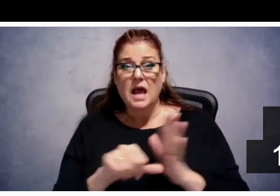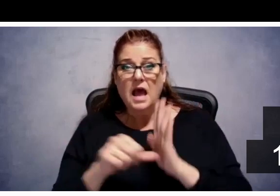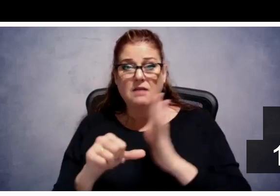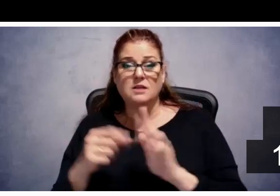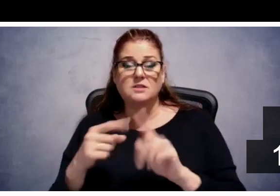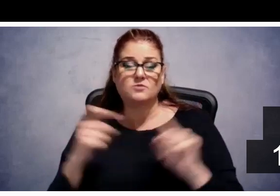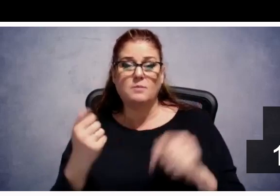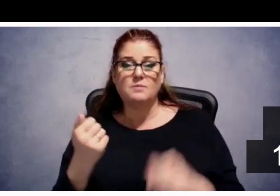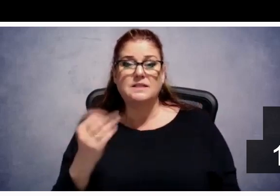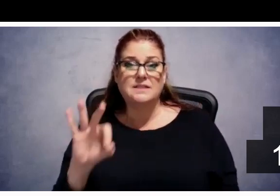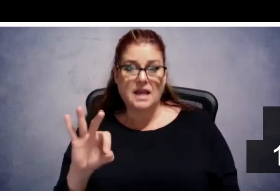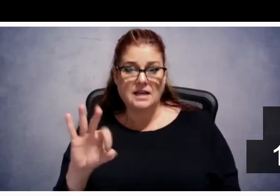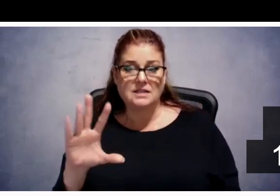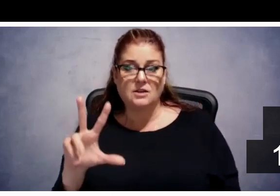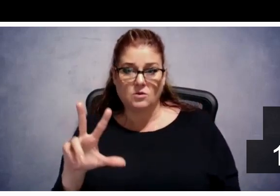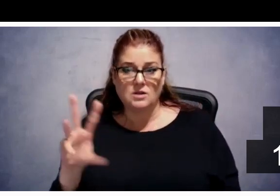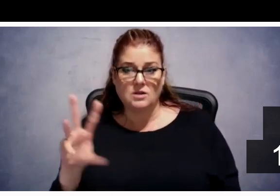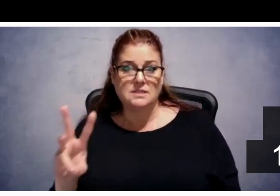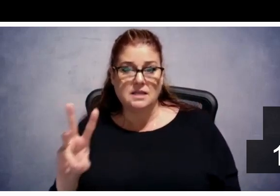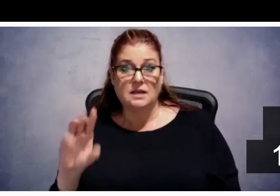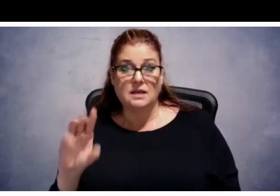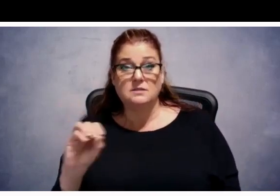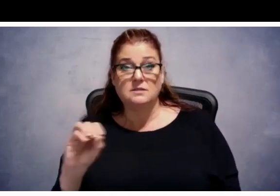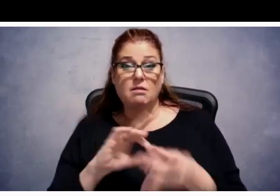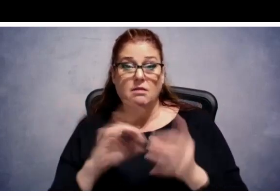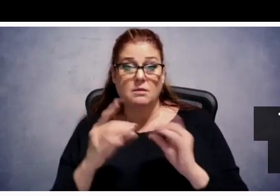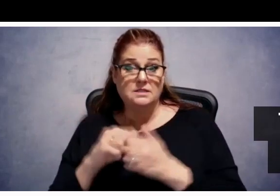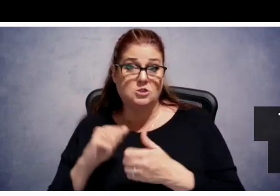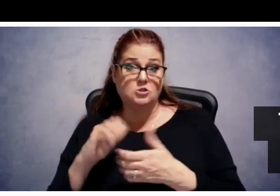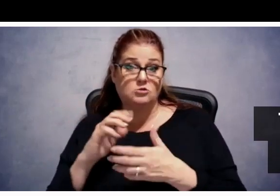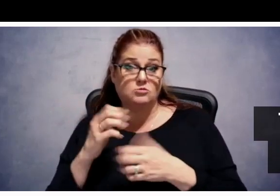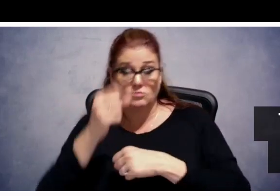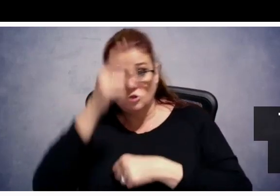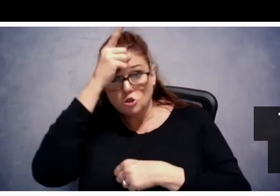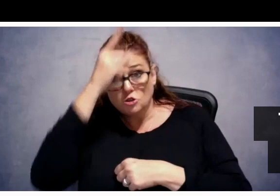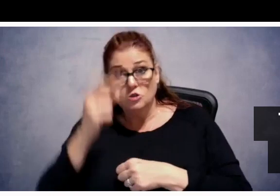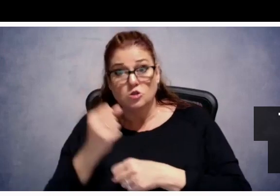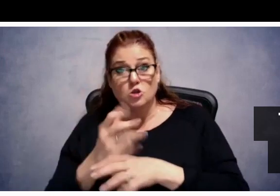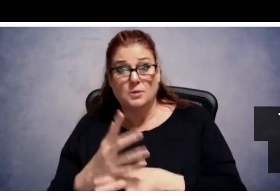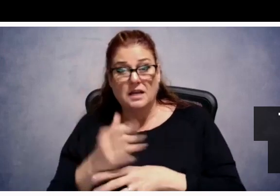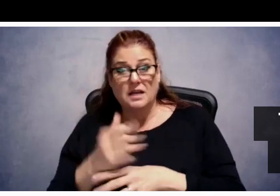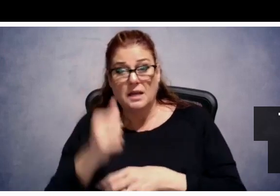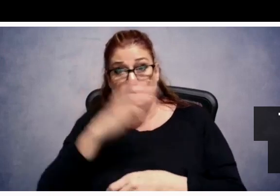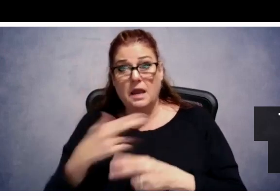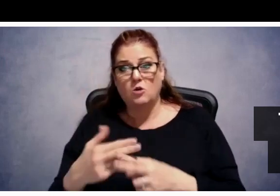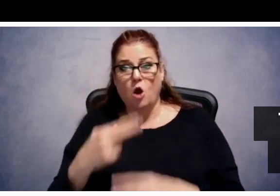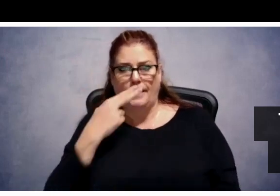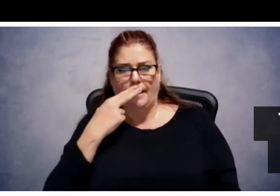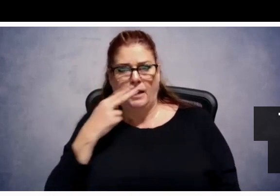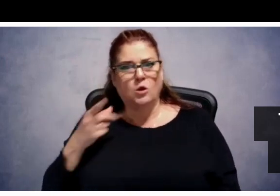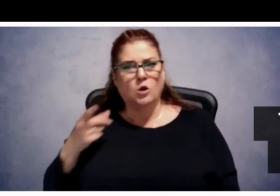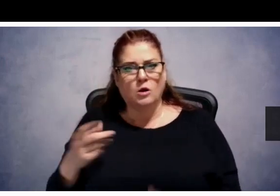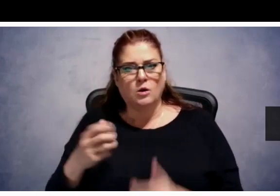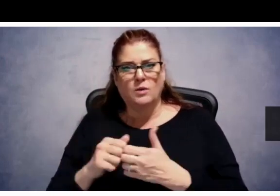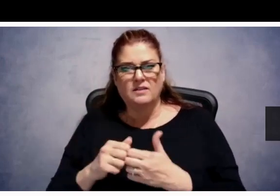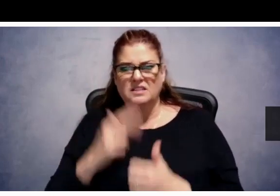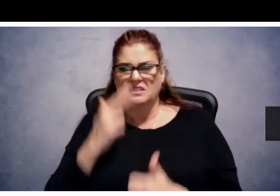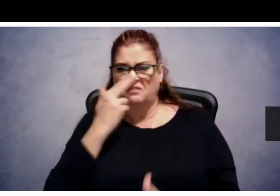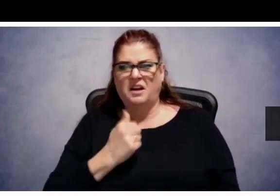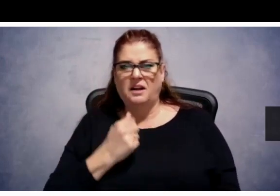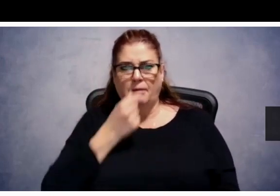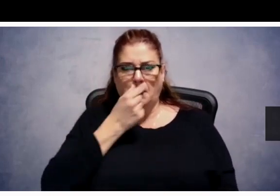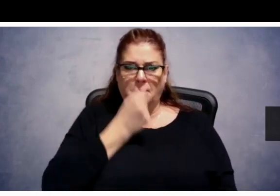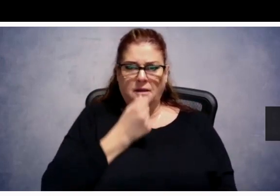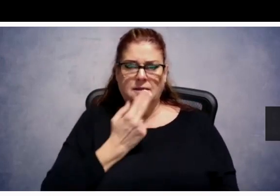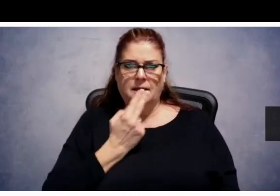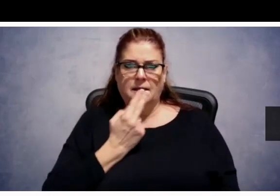the 1936 Olympics in Germany. There was that man called Hitler with his funny little